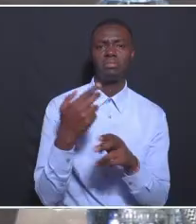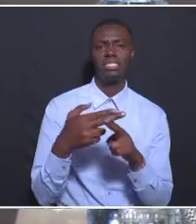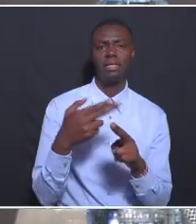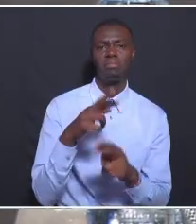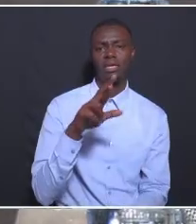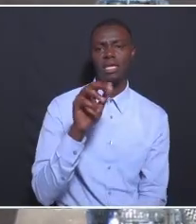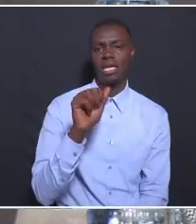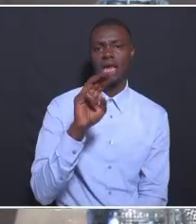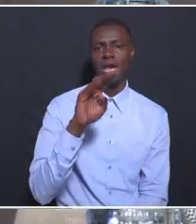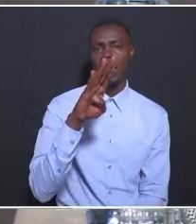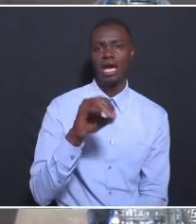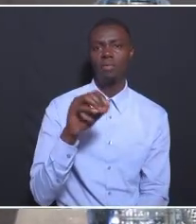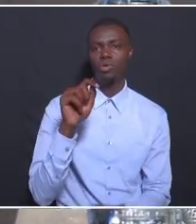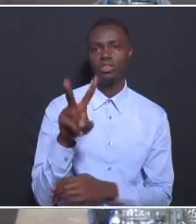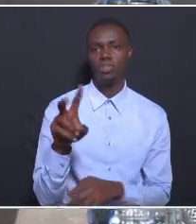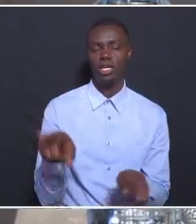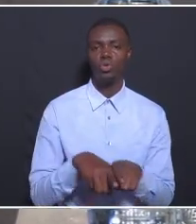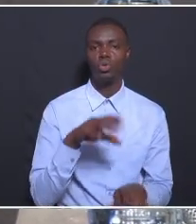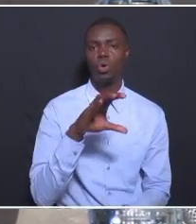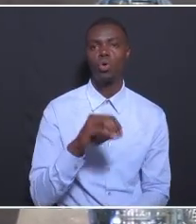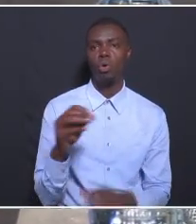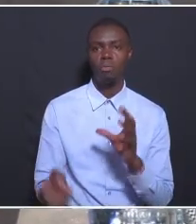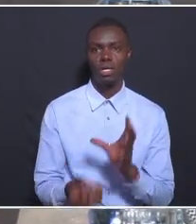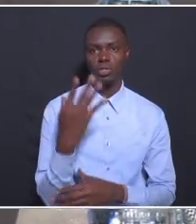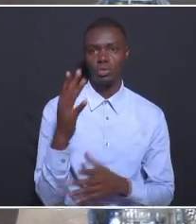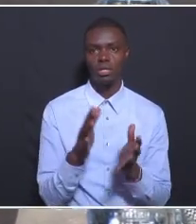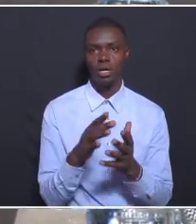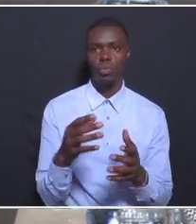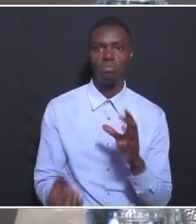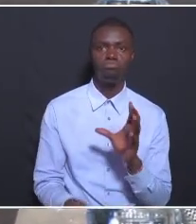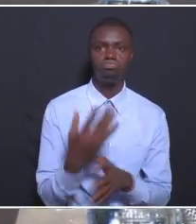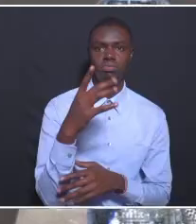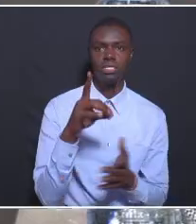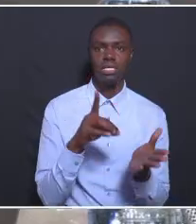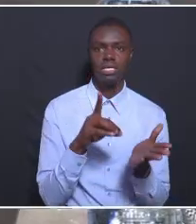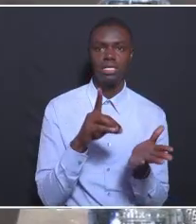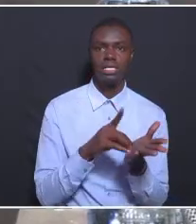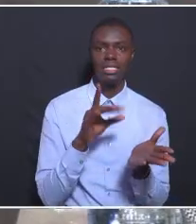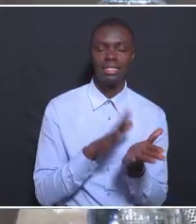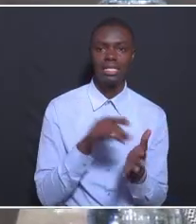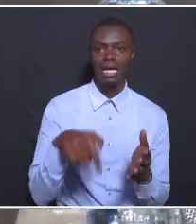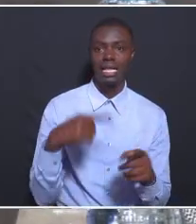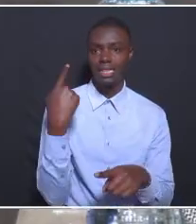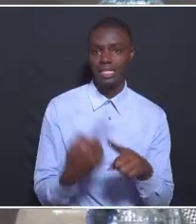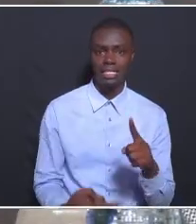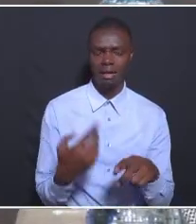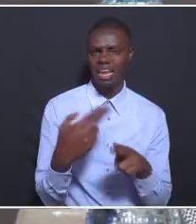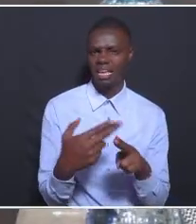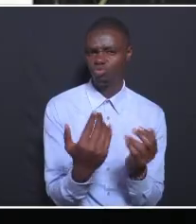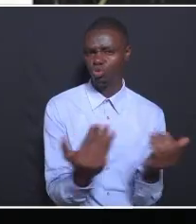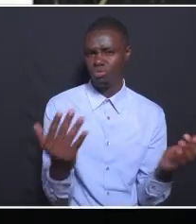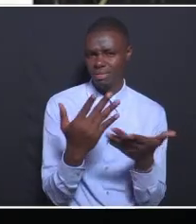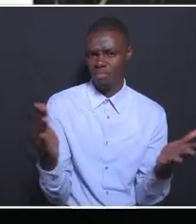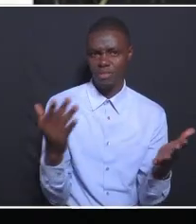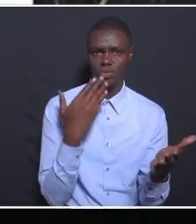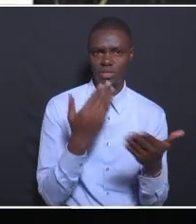the moment, we are doing post-production for a feature film that is set to release later this year called Juana Mwezi. Thank you very much.